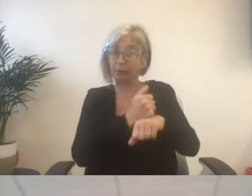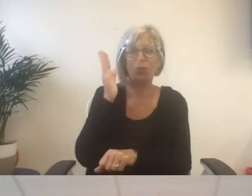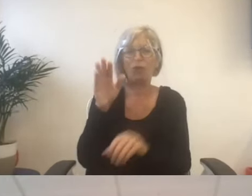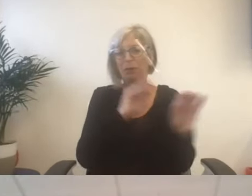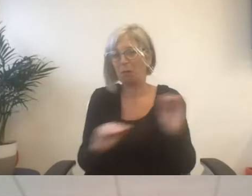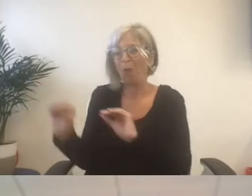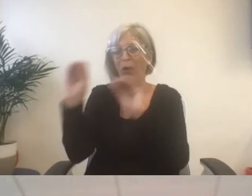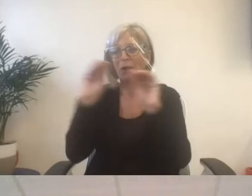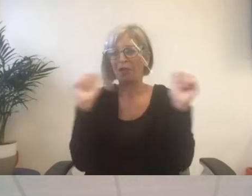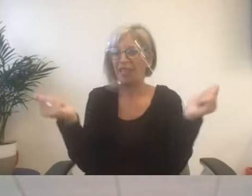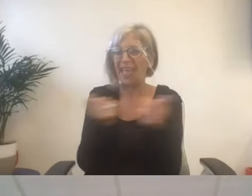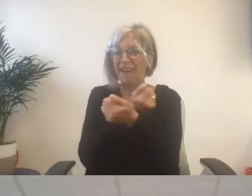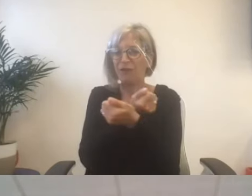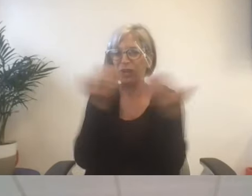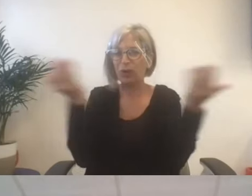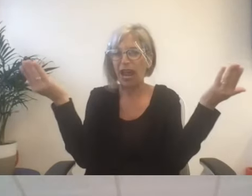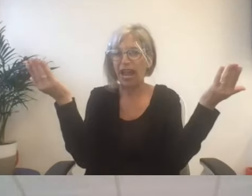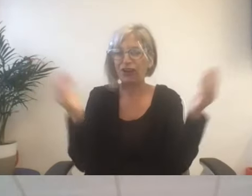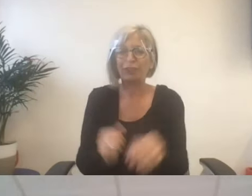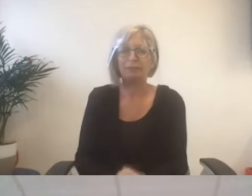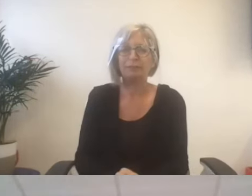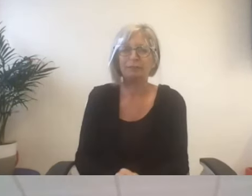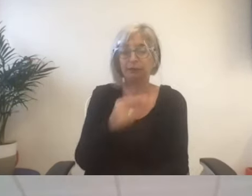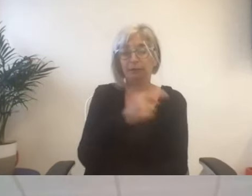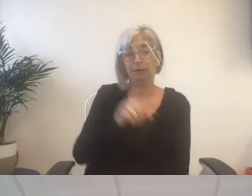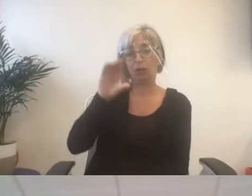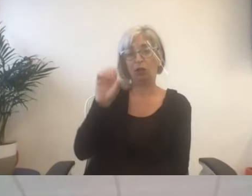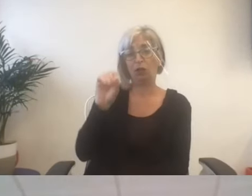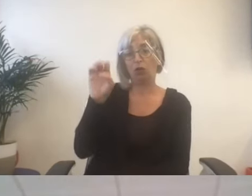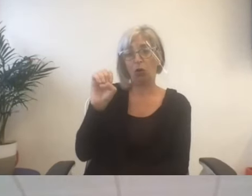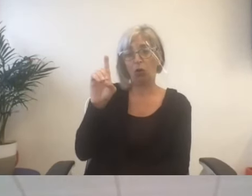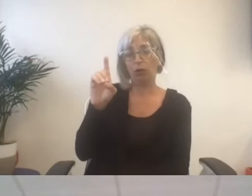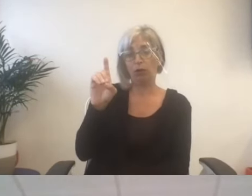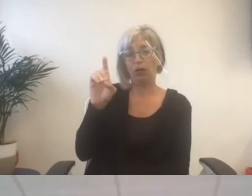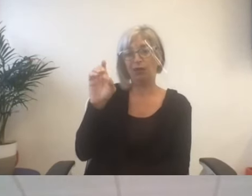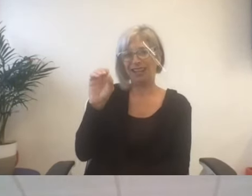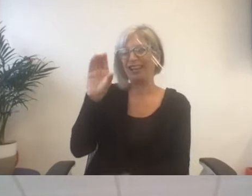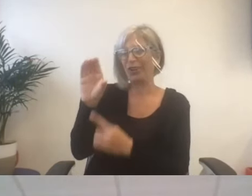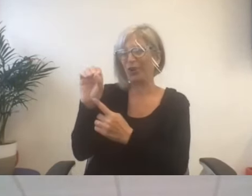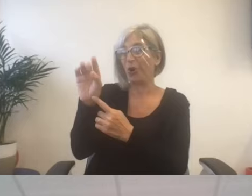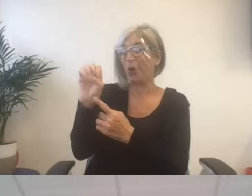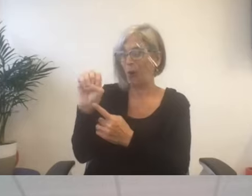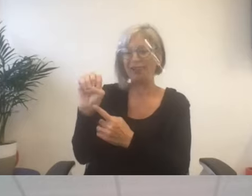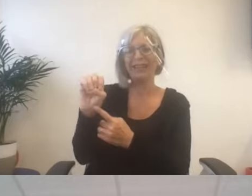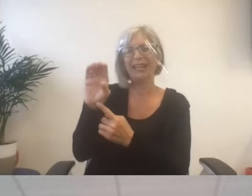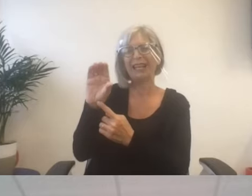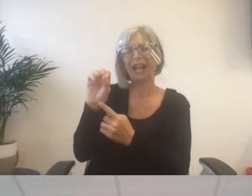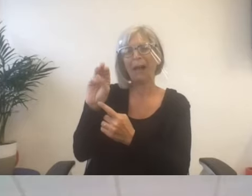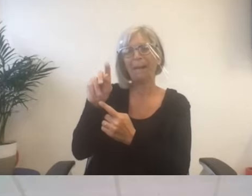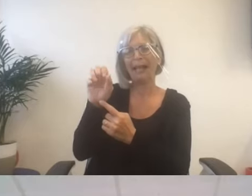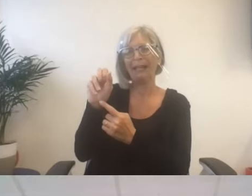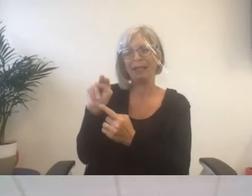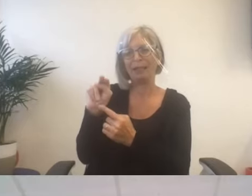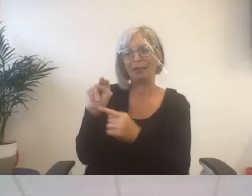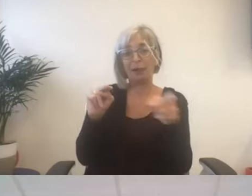Mac. Let's hop into it. Code Companion right here, this little overlay we've got. If you look at my mouse, this